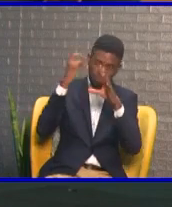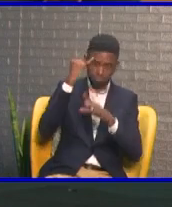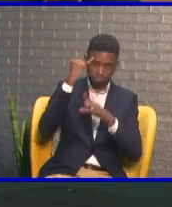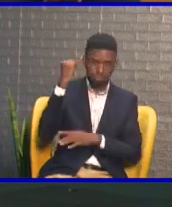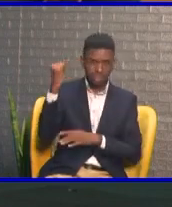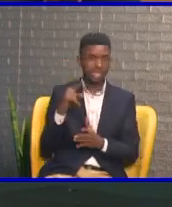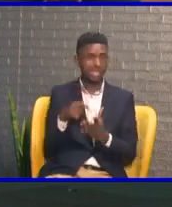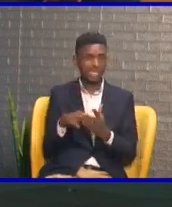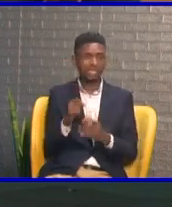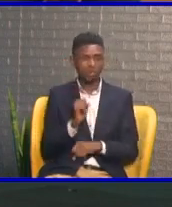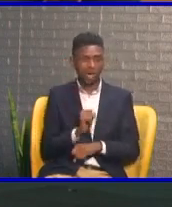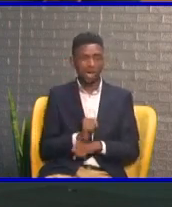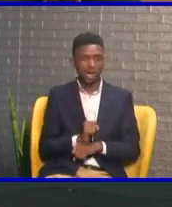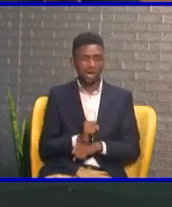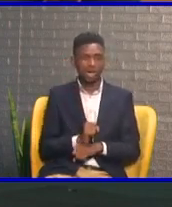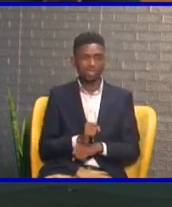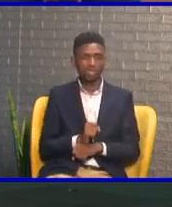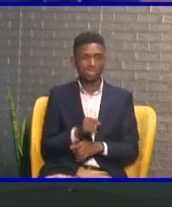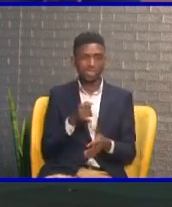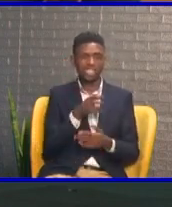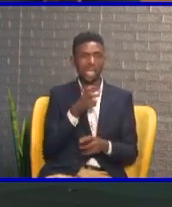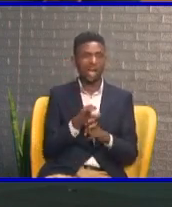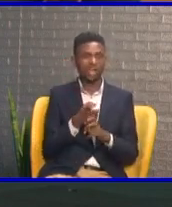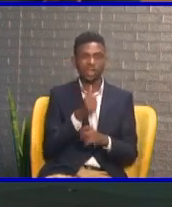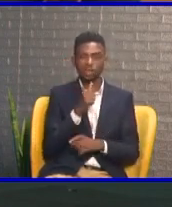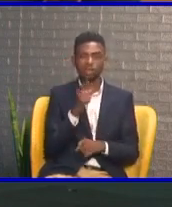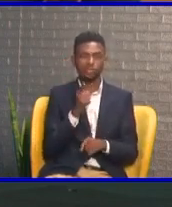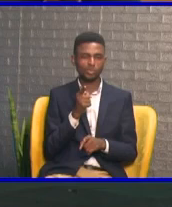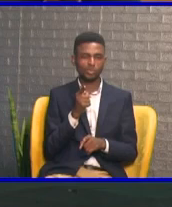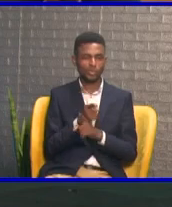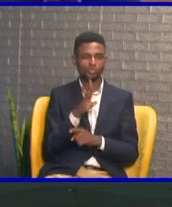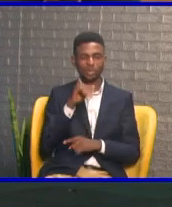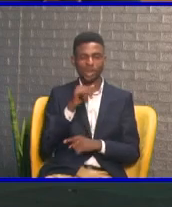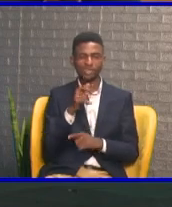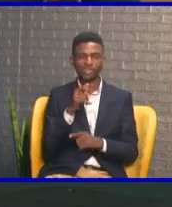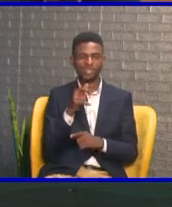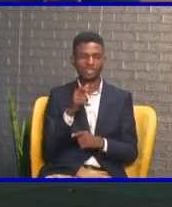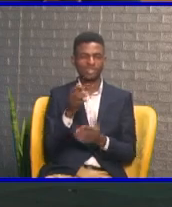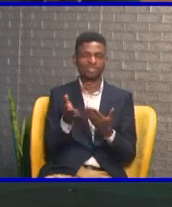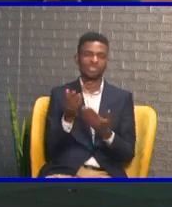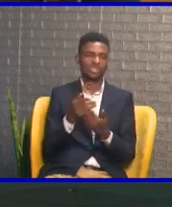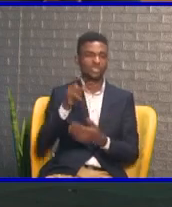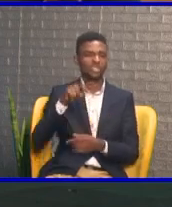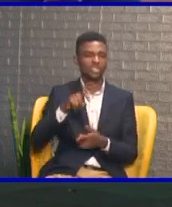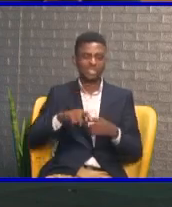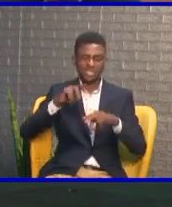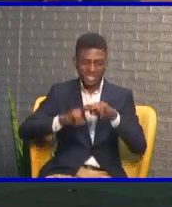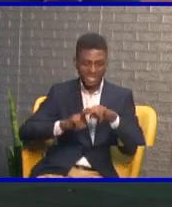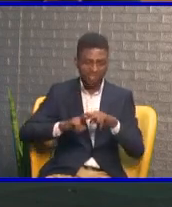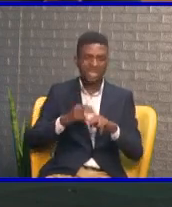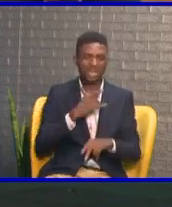oh. It's work. It's not just by accident. You have to proactively, you have to sit down and you have to start to imagine